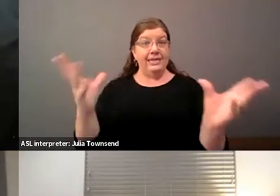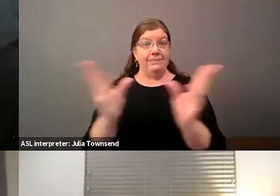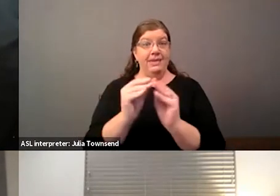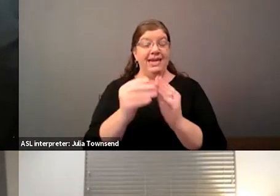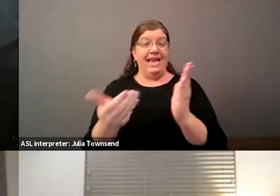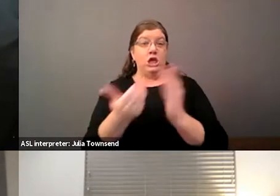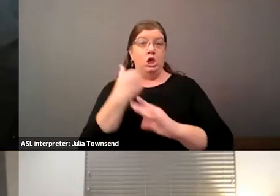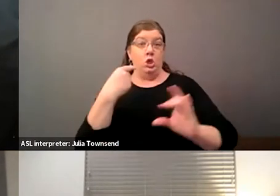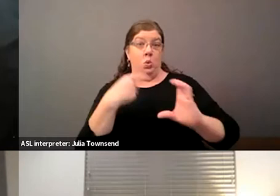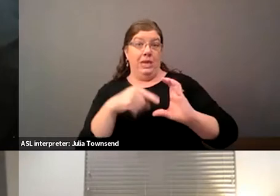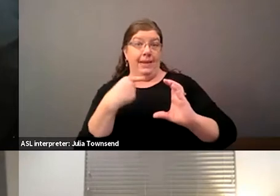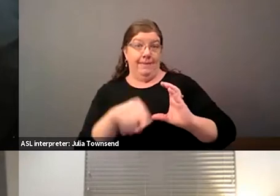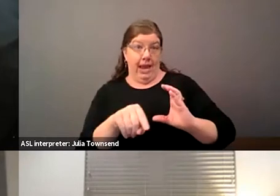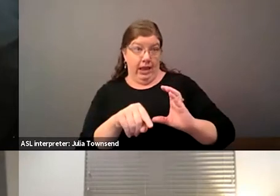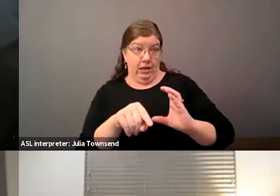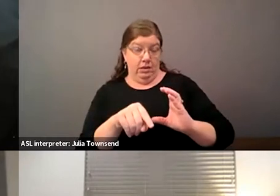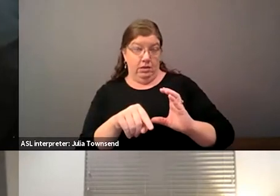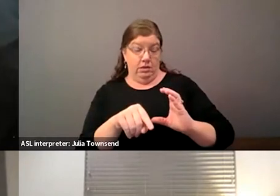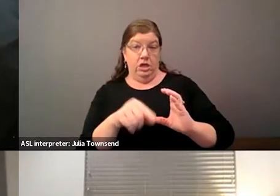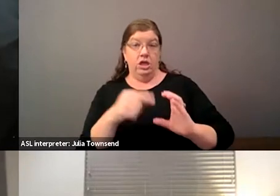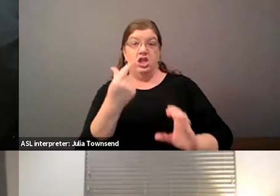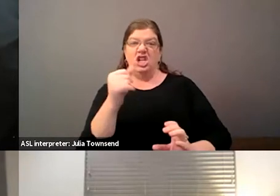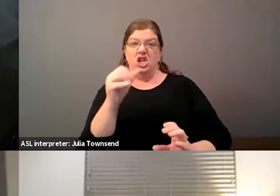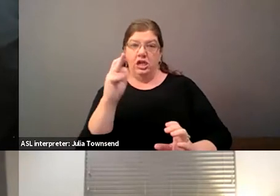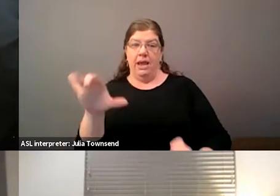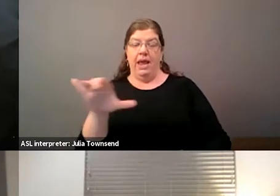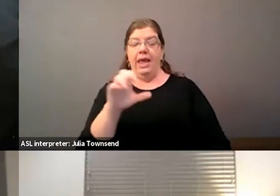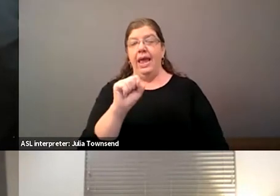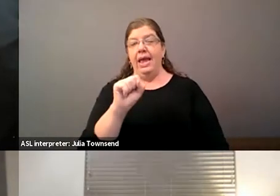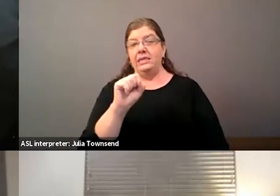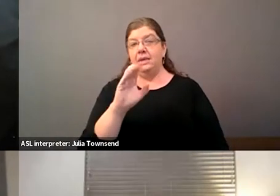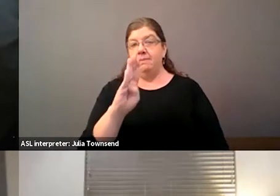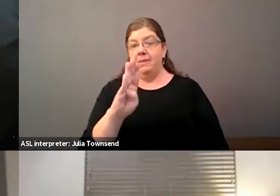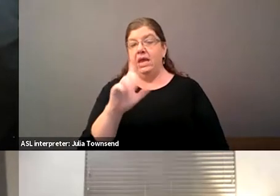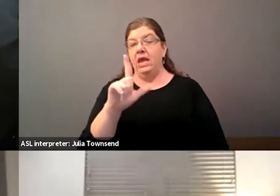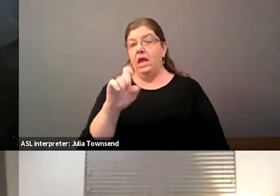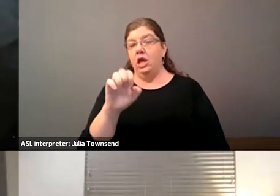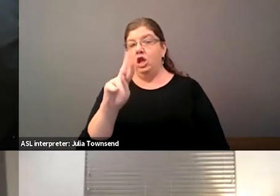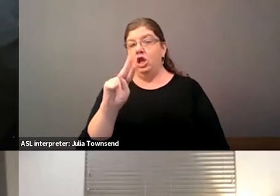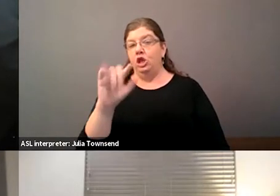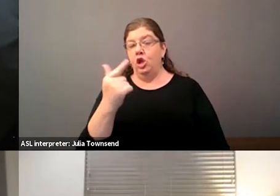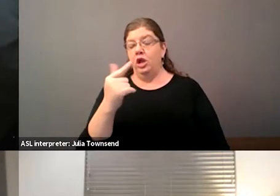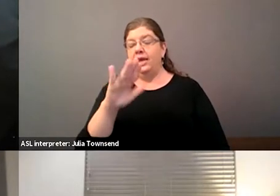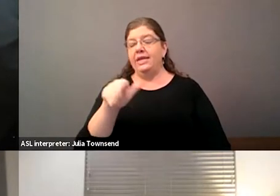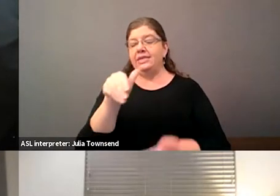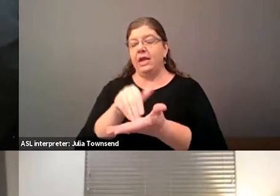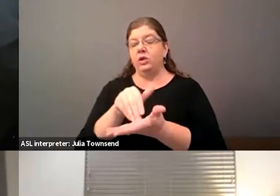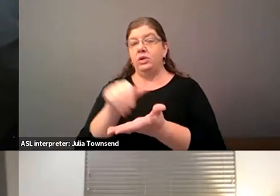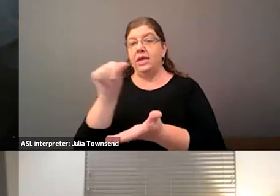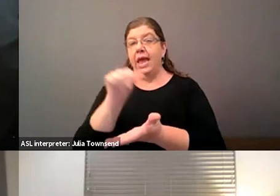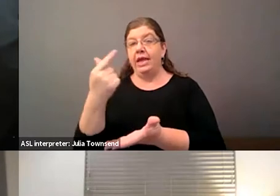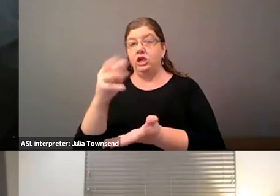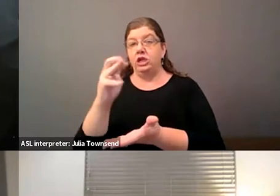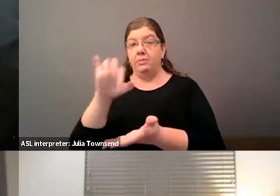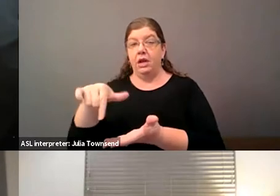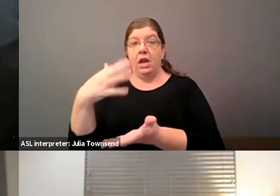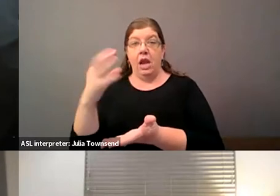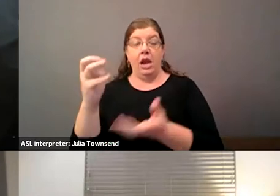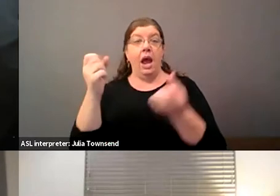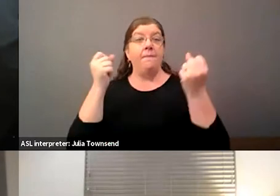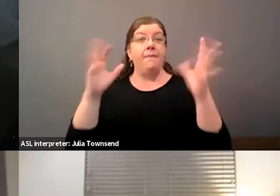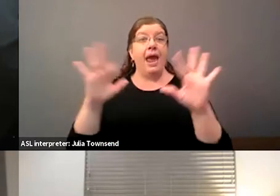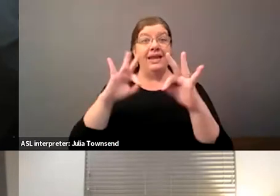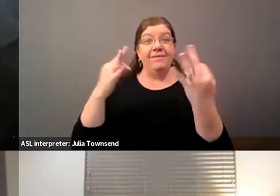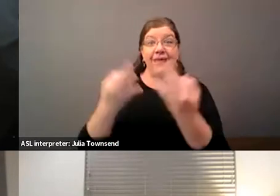email it's gmail sb learning centers at gmail.com many families that are